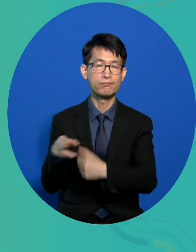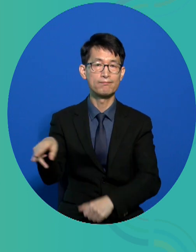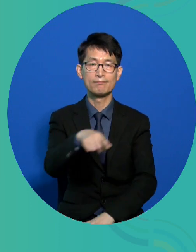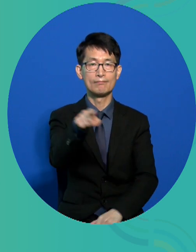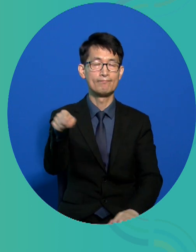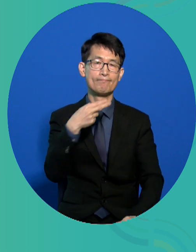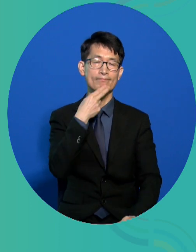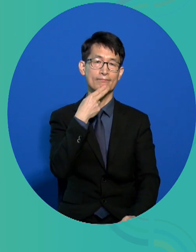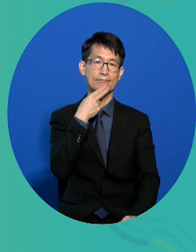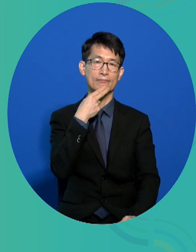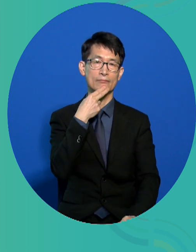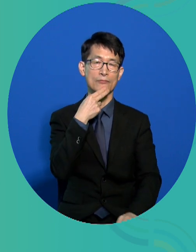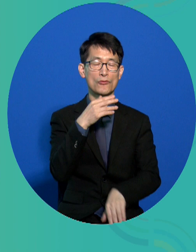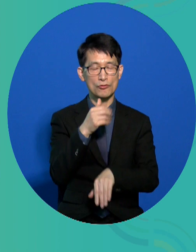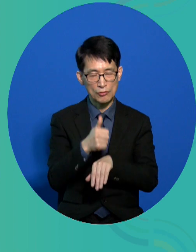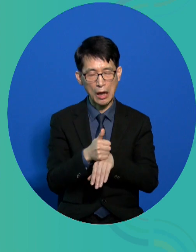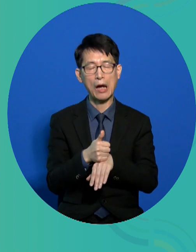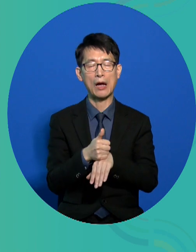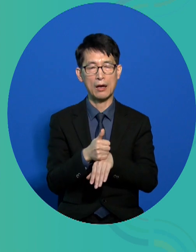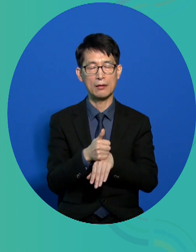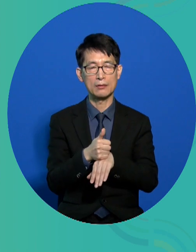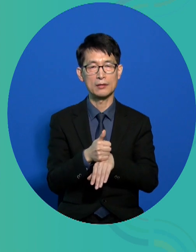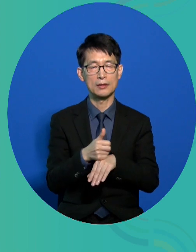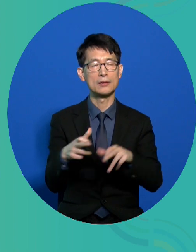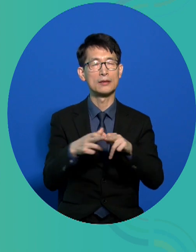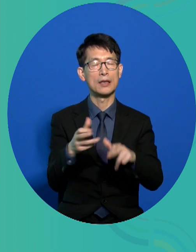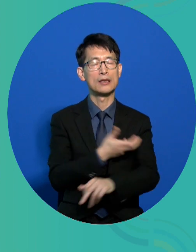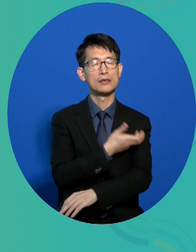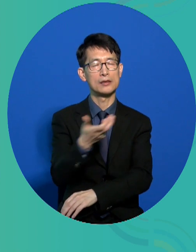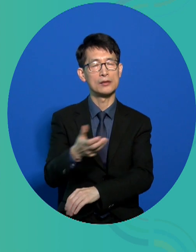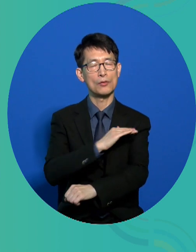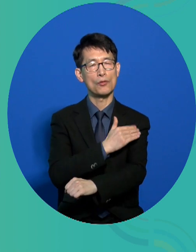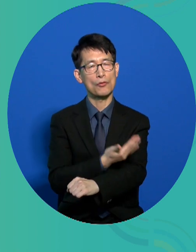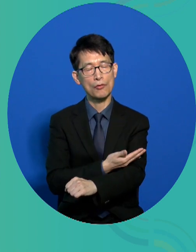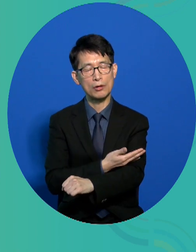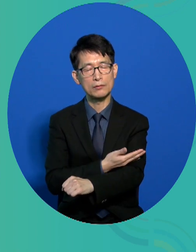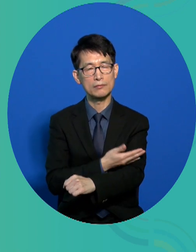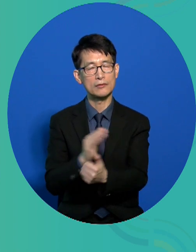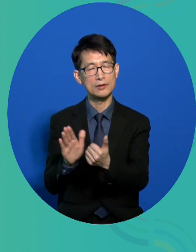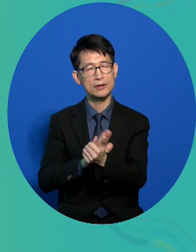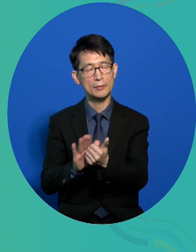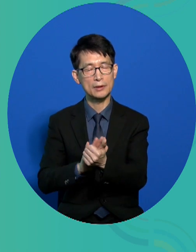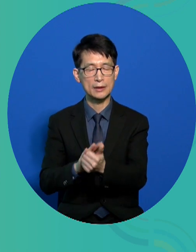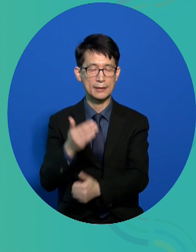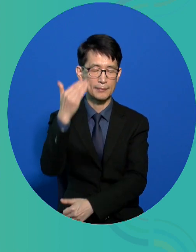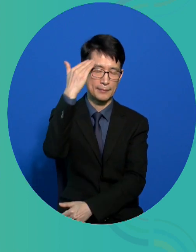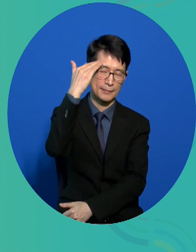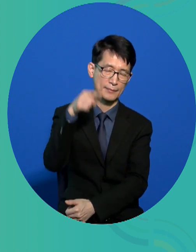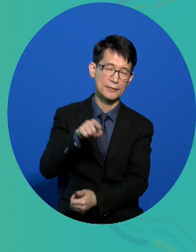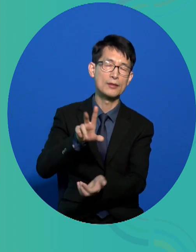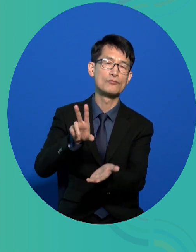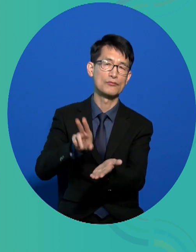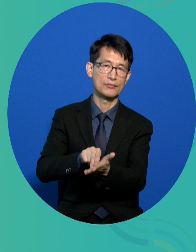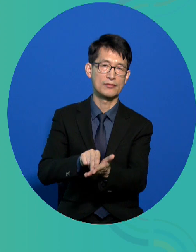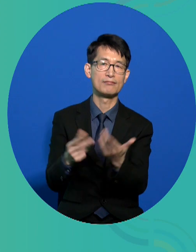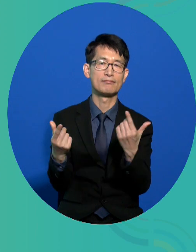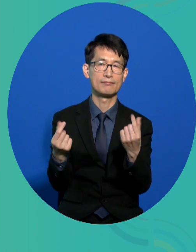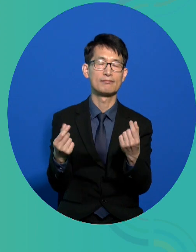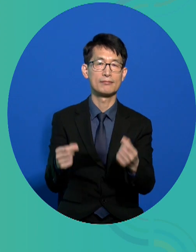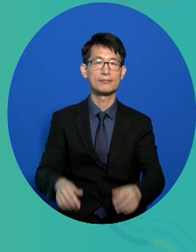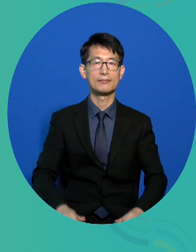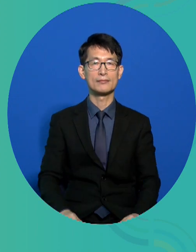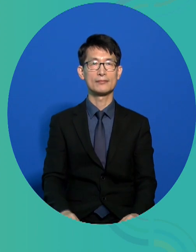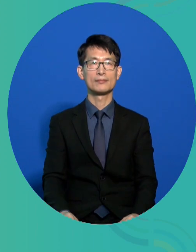the disability groups. And so these were the stumbling blocks to promoting the right of mobility of the